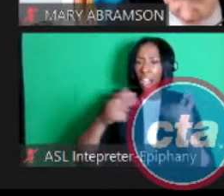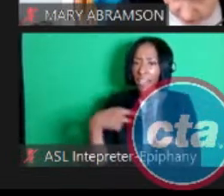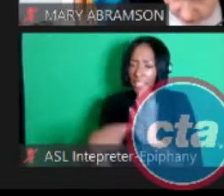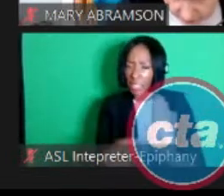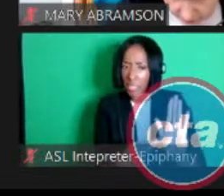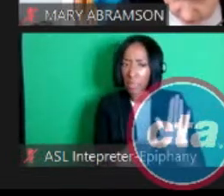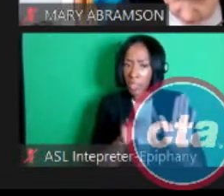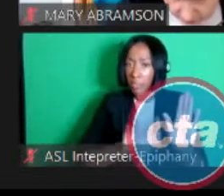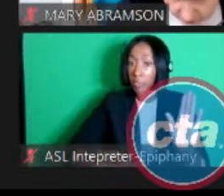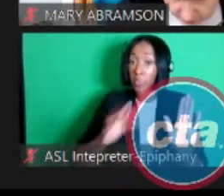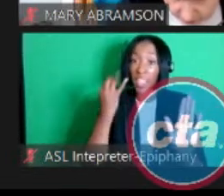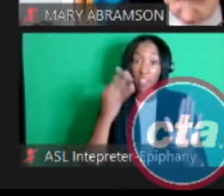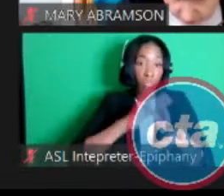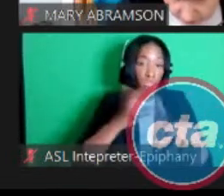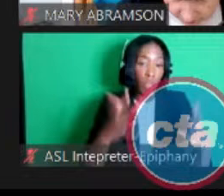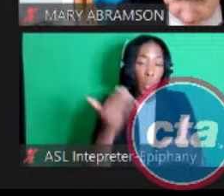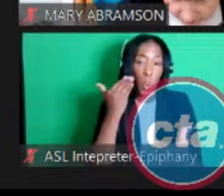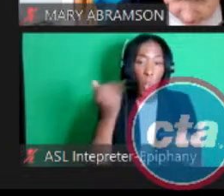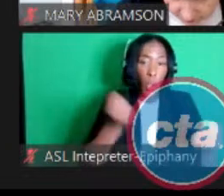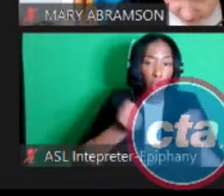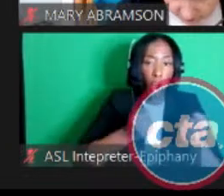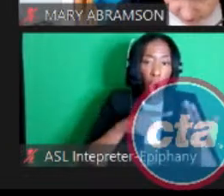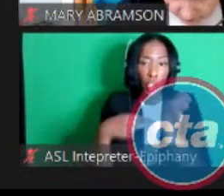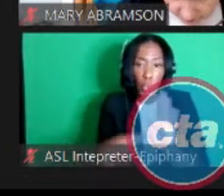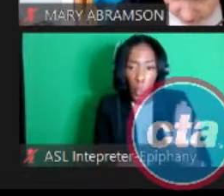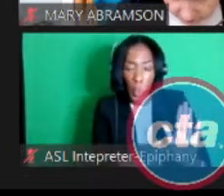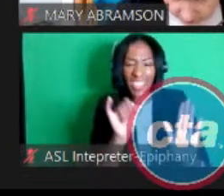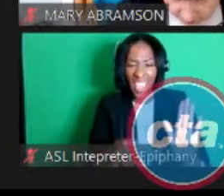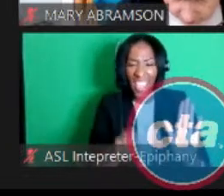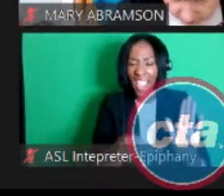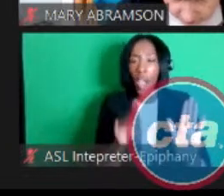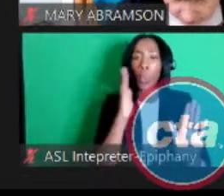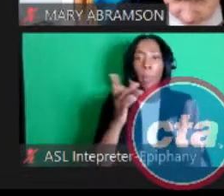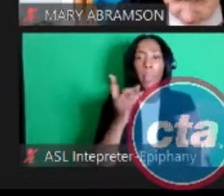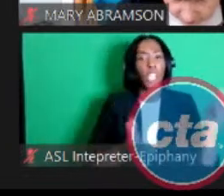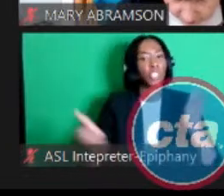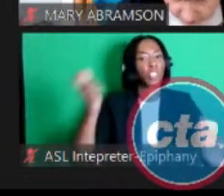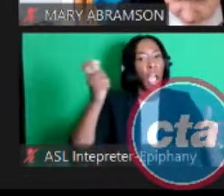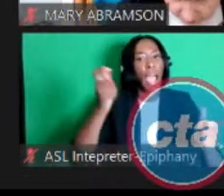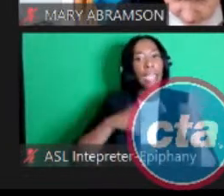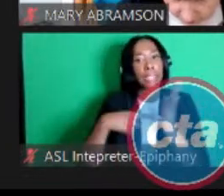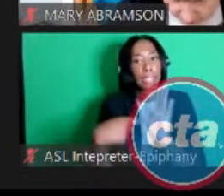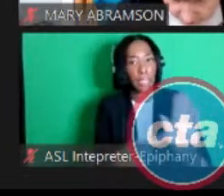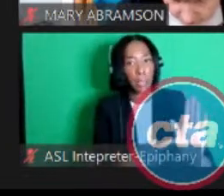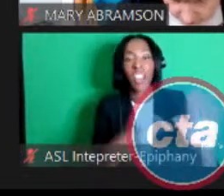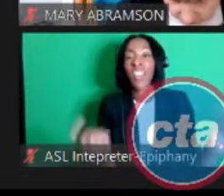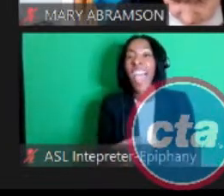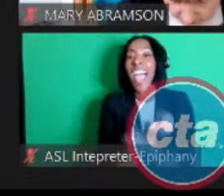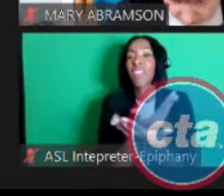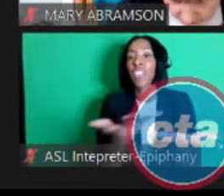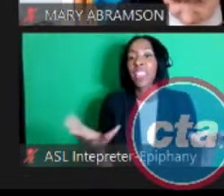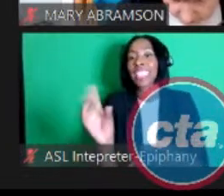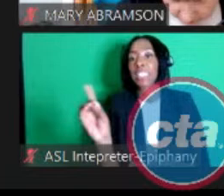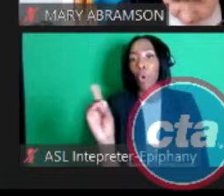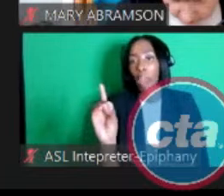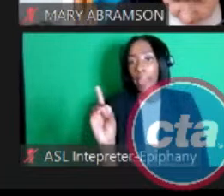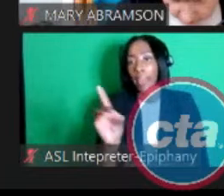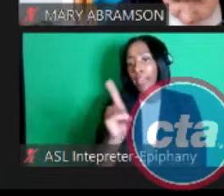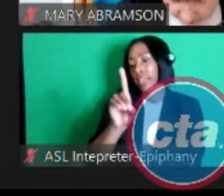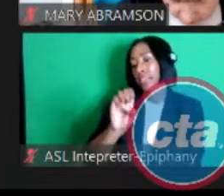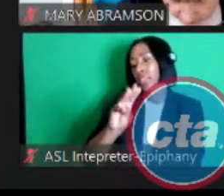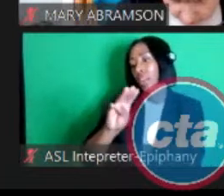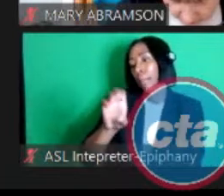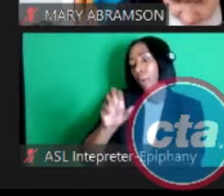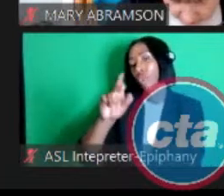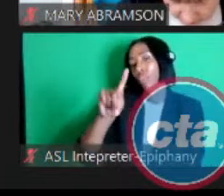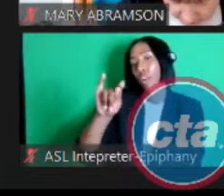the car shows and stuff, you're familiar with that kind of space. That will be a very large exhibit space of everything Democratic. So vendors